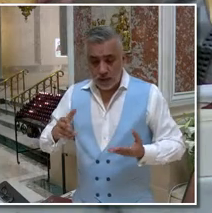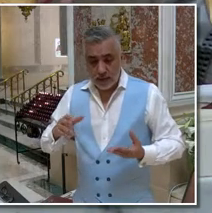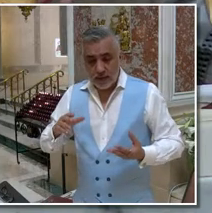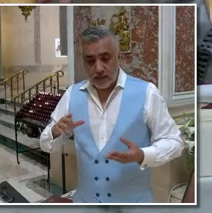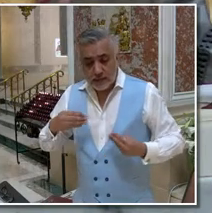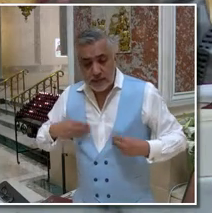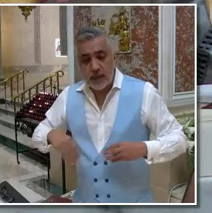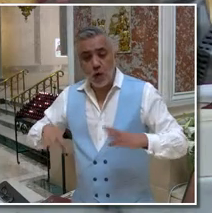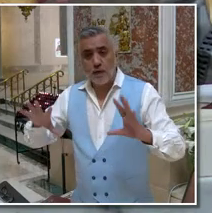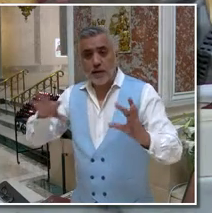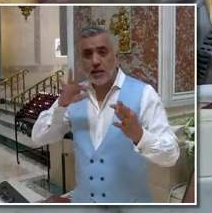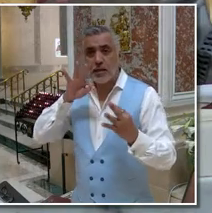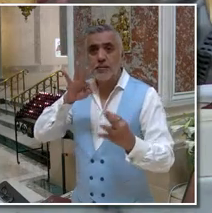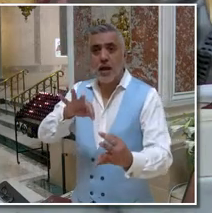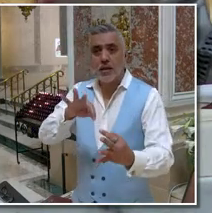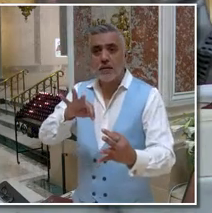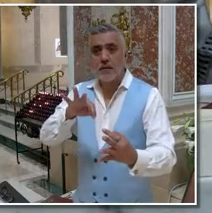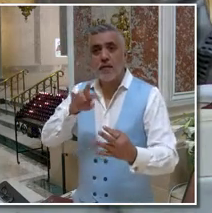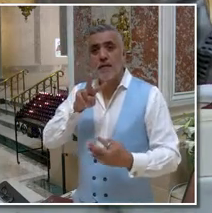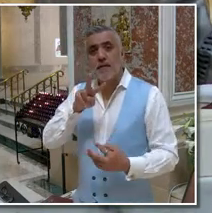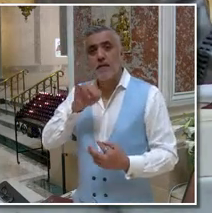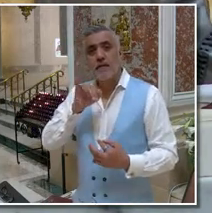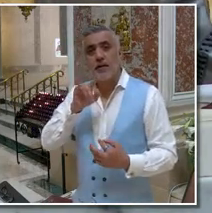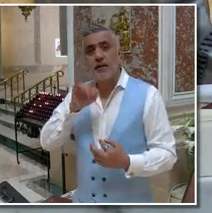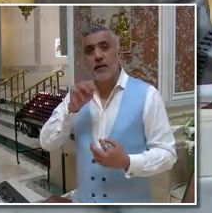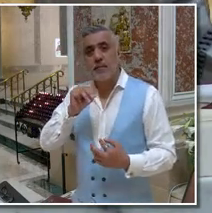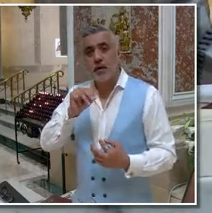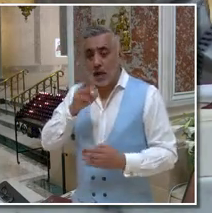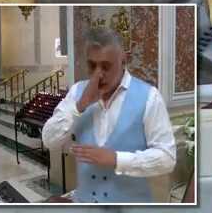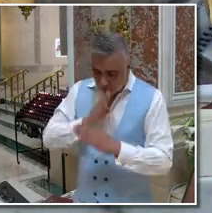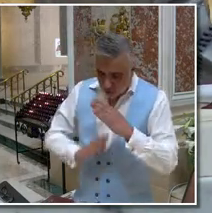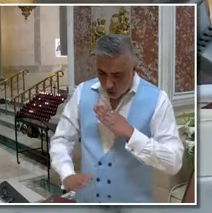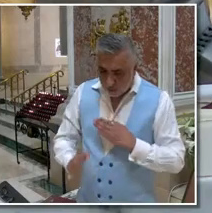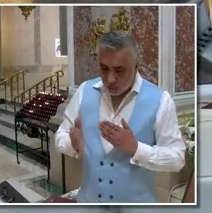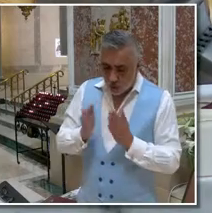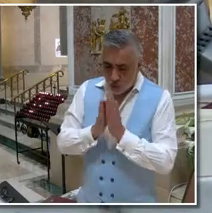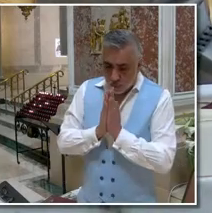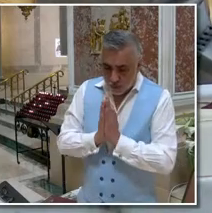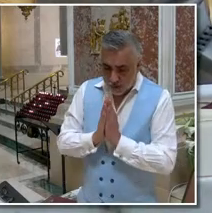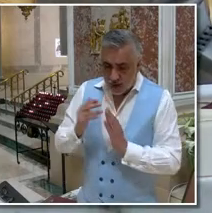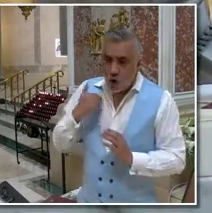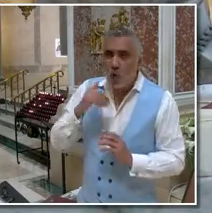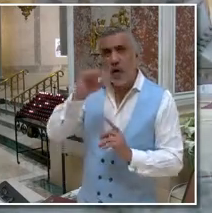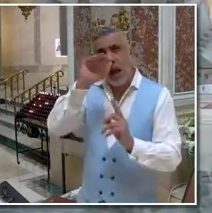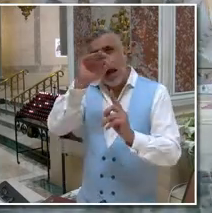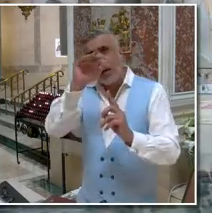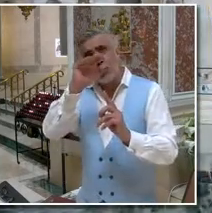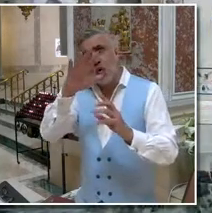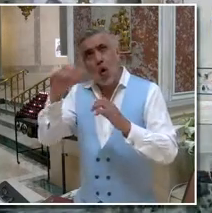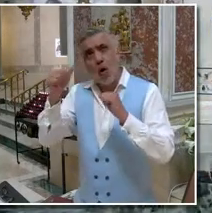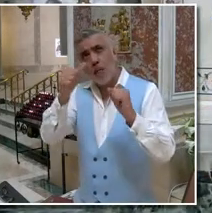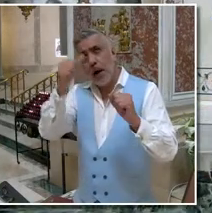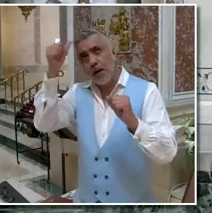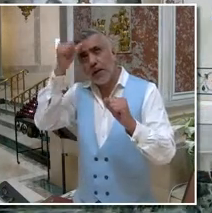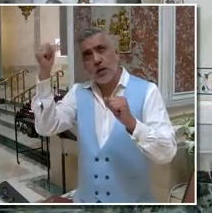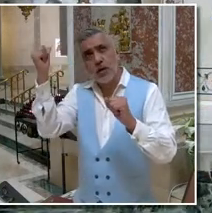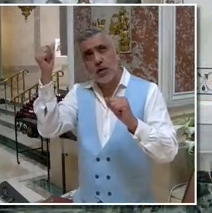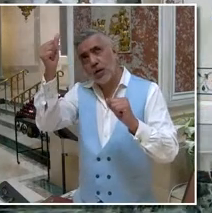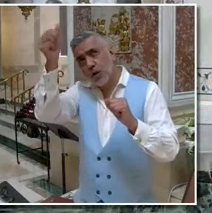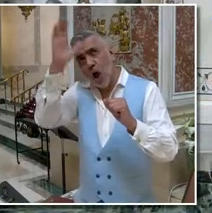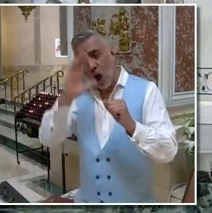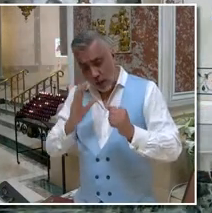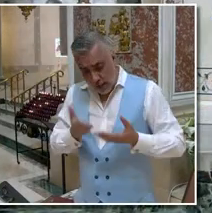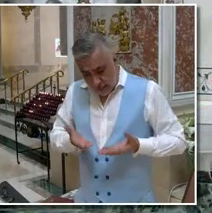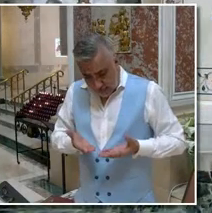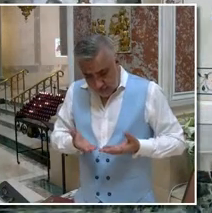sacrifice, a spotless victim. In humble prayer, we ask you, Almighty God, command that these gifts